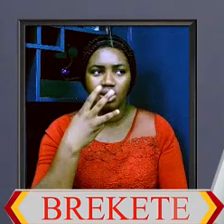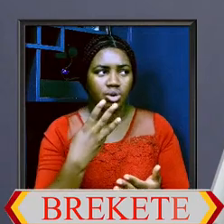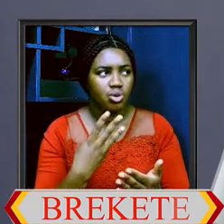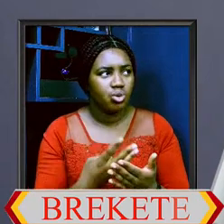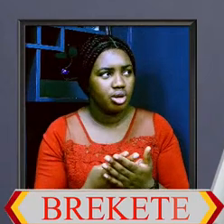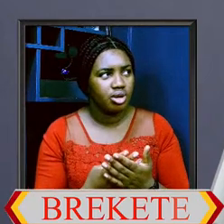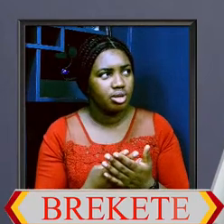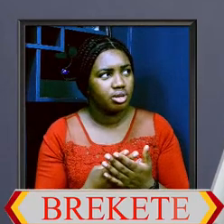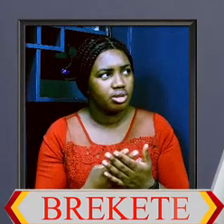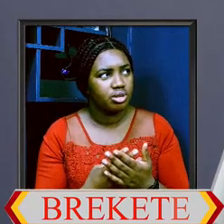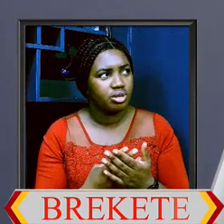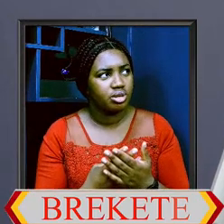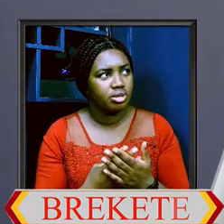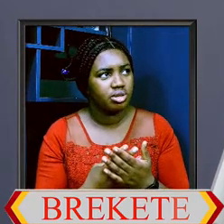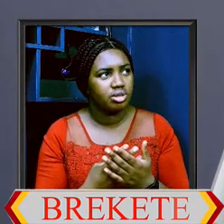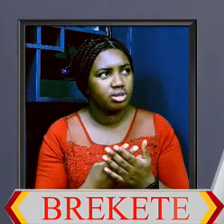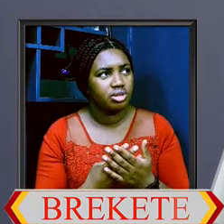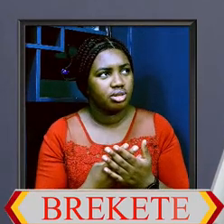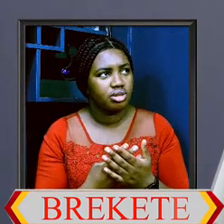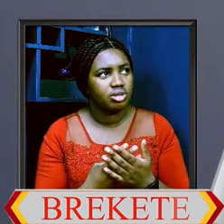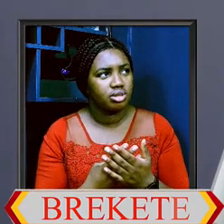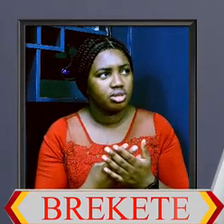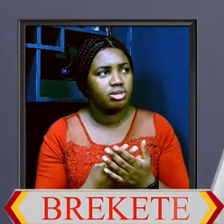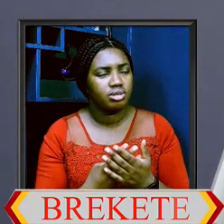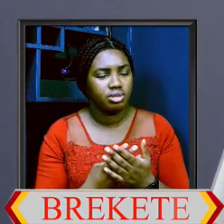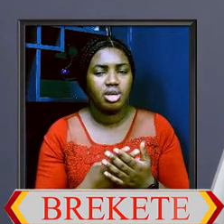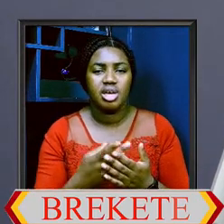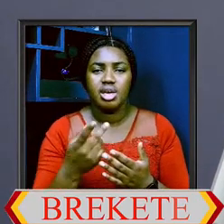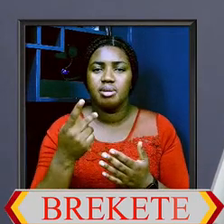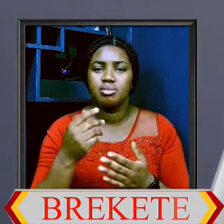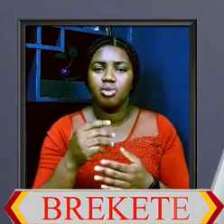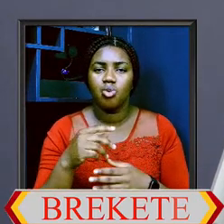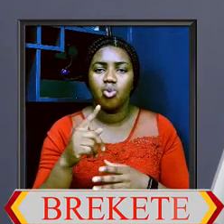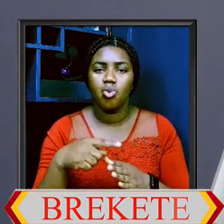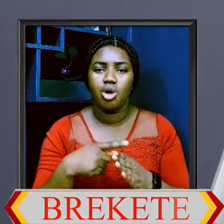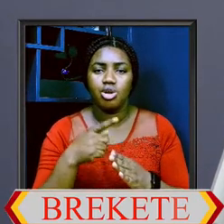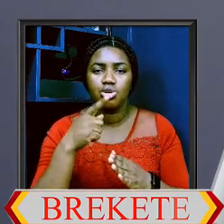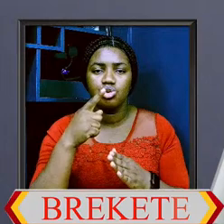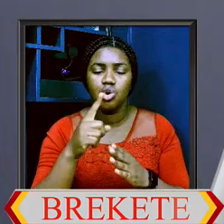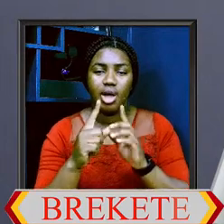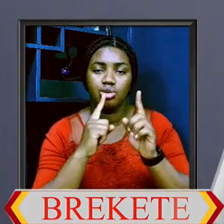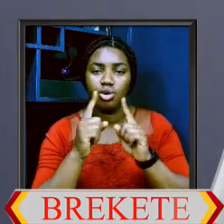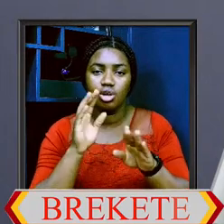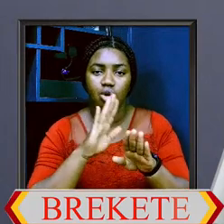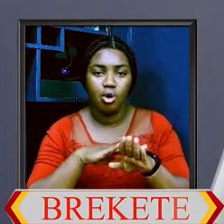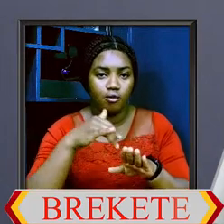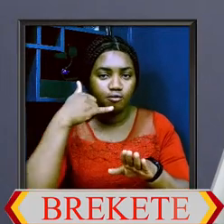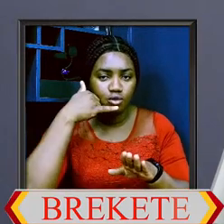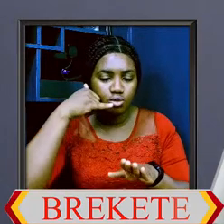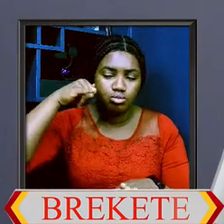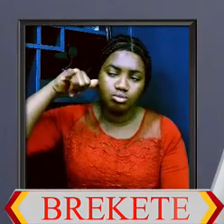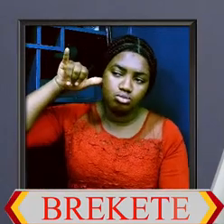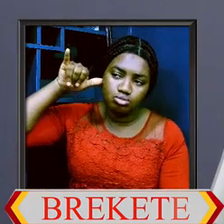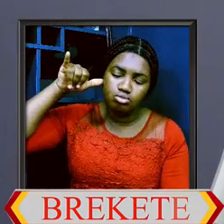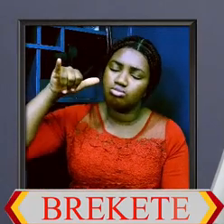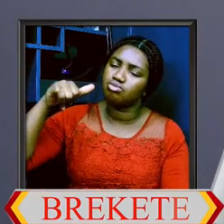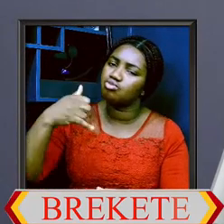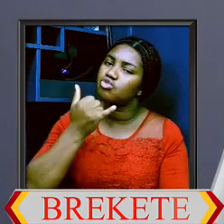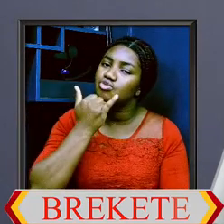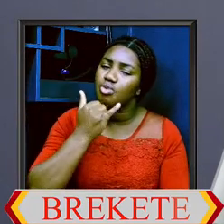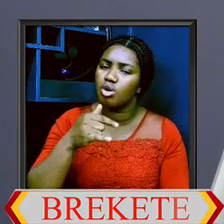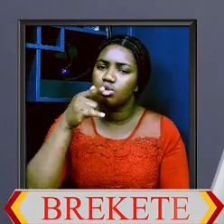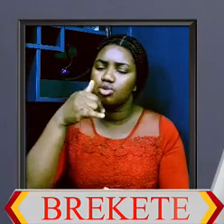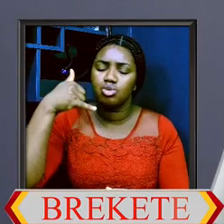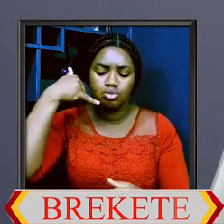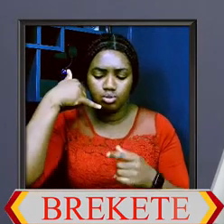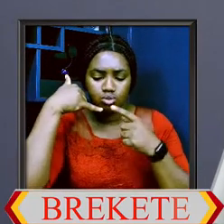mistake person go whole phone you to do like this the microphone of the phone is here when you talk like this you are talking far away